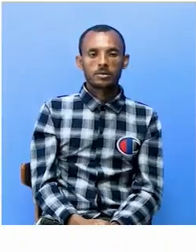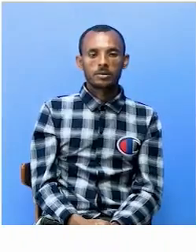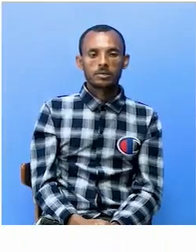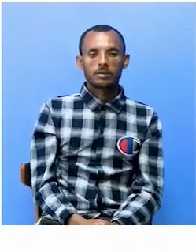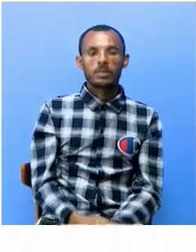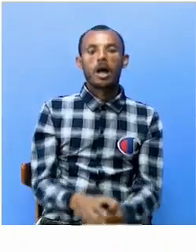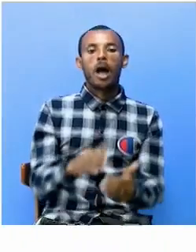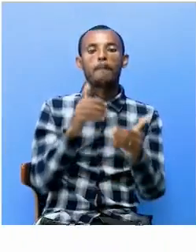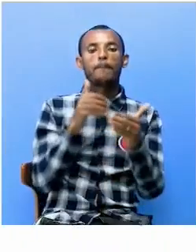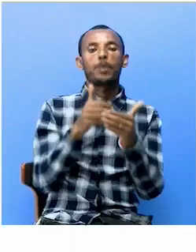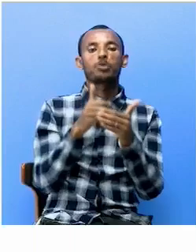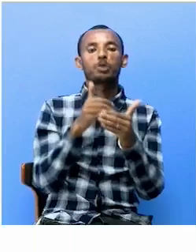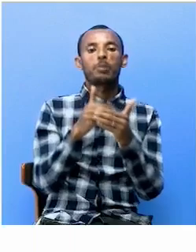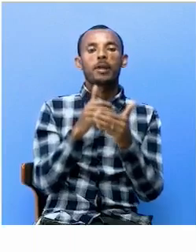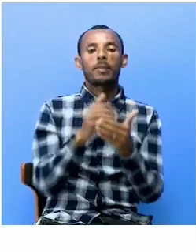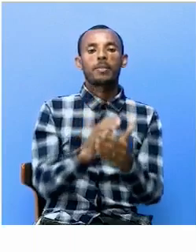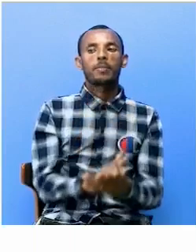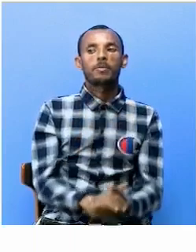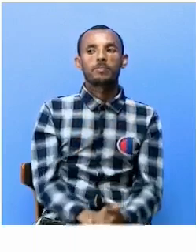Approximate